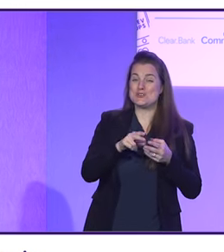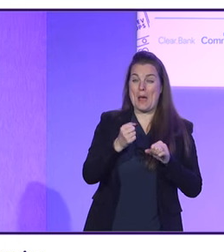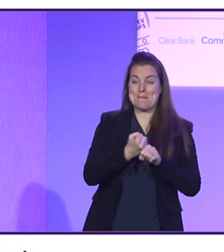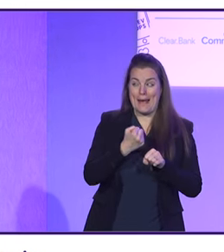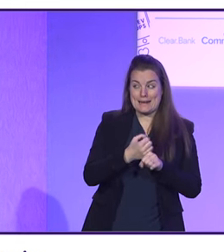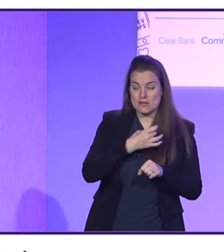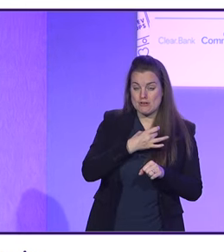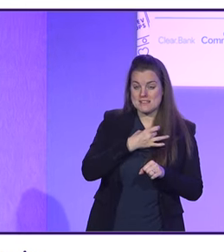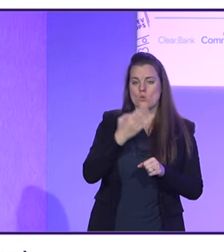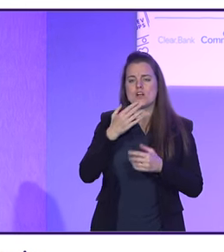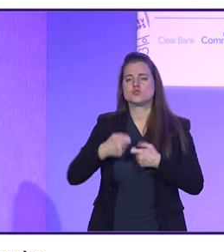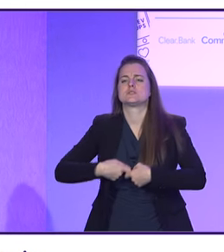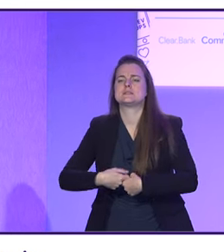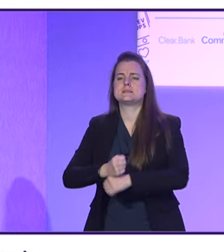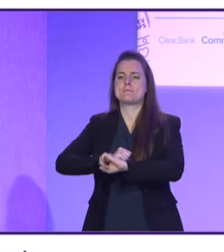software.